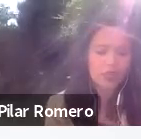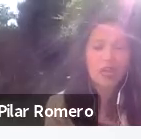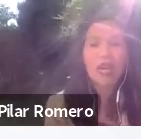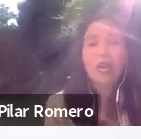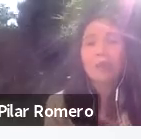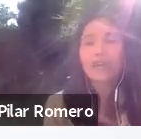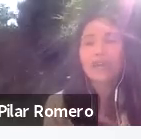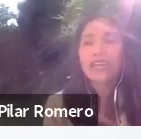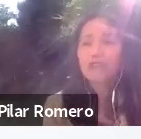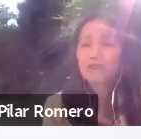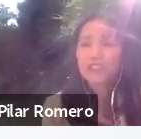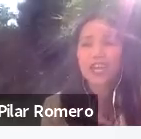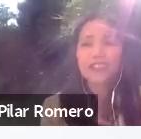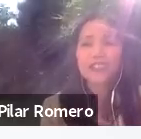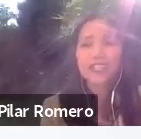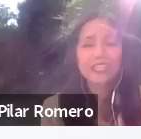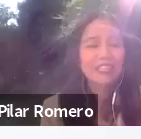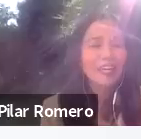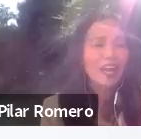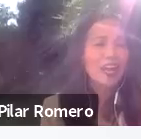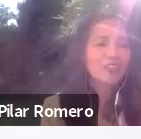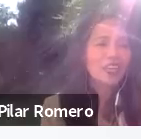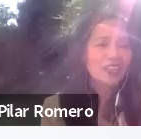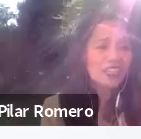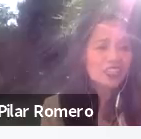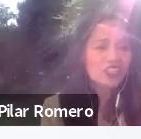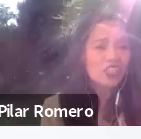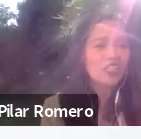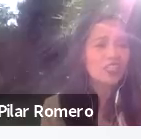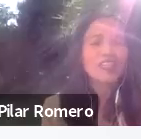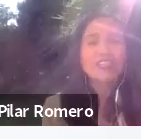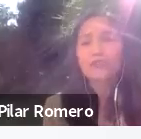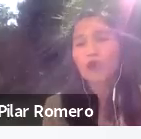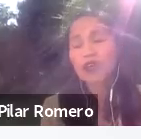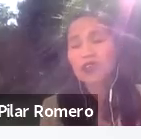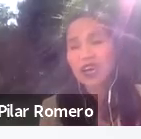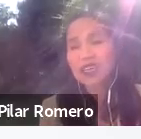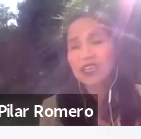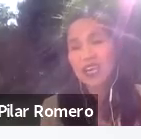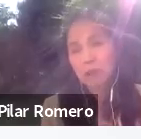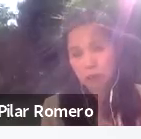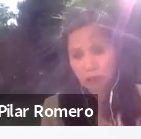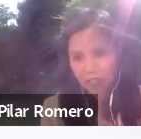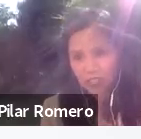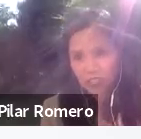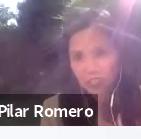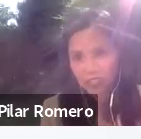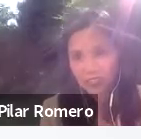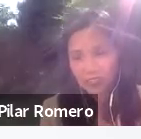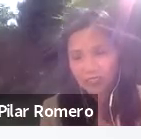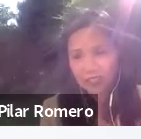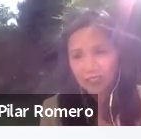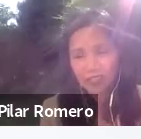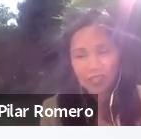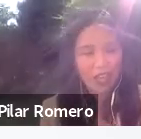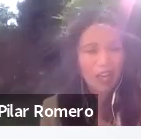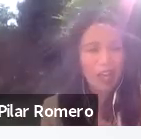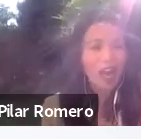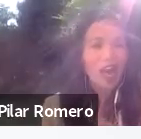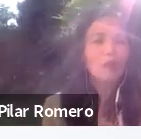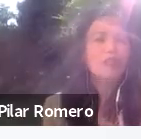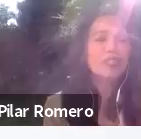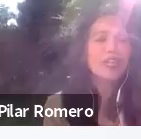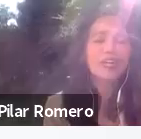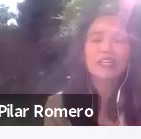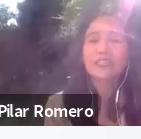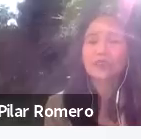engagement by emphasizing that teaching is more than a profession.